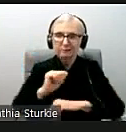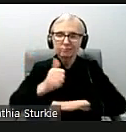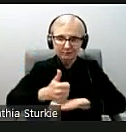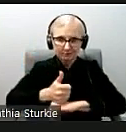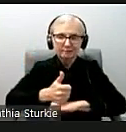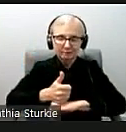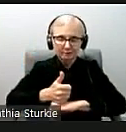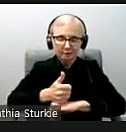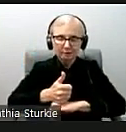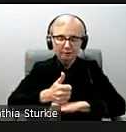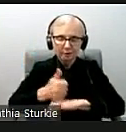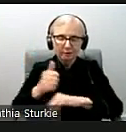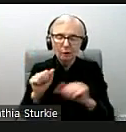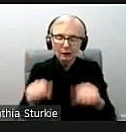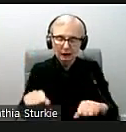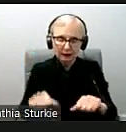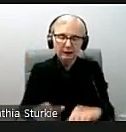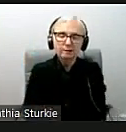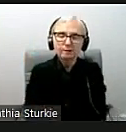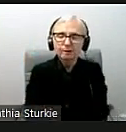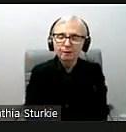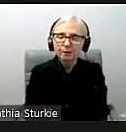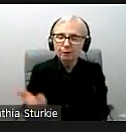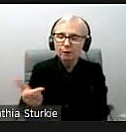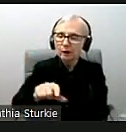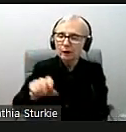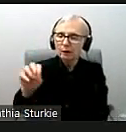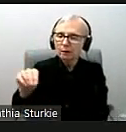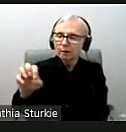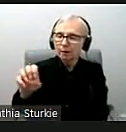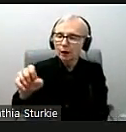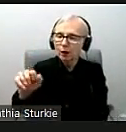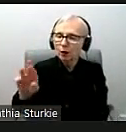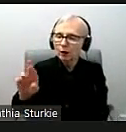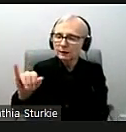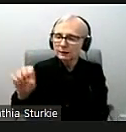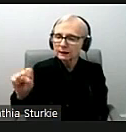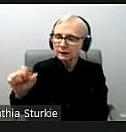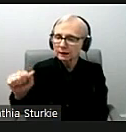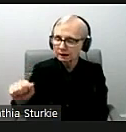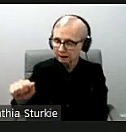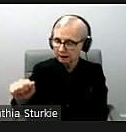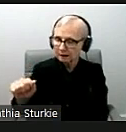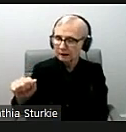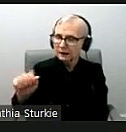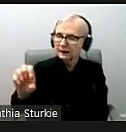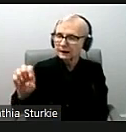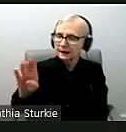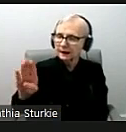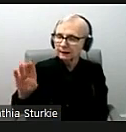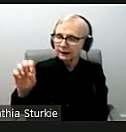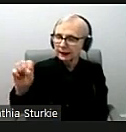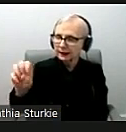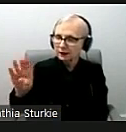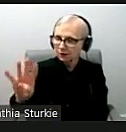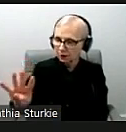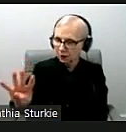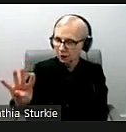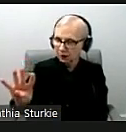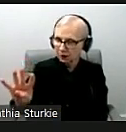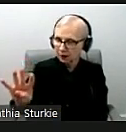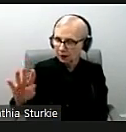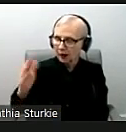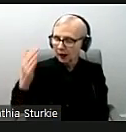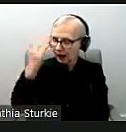Right, let's go back to Marissa. Go ahead, Marissa. Thank you. Marissa Armas again with CBS4. Also, I know a lot